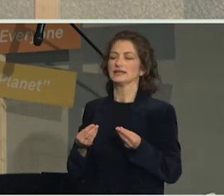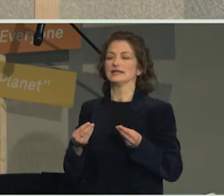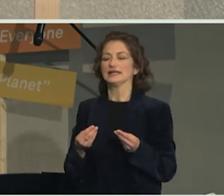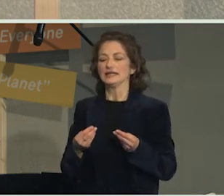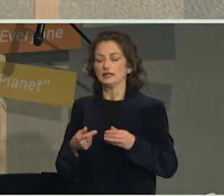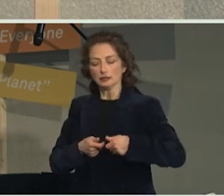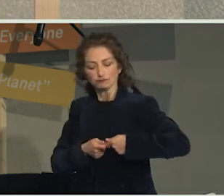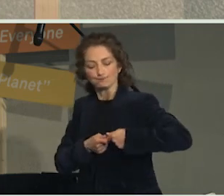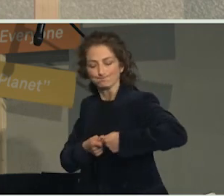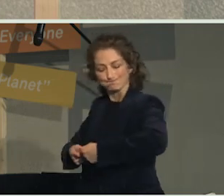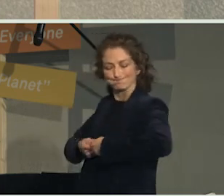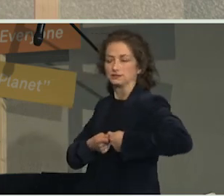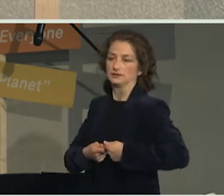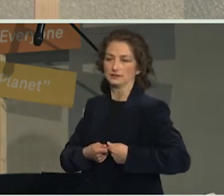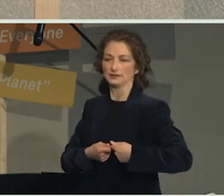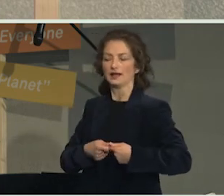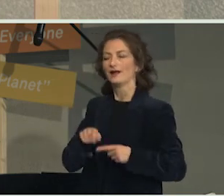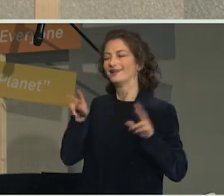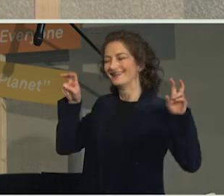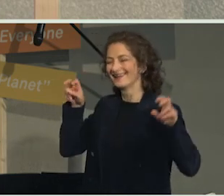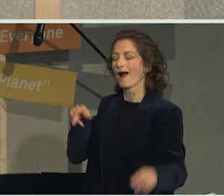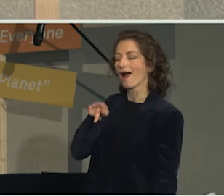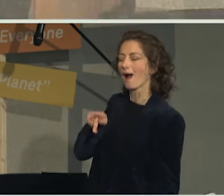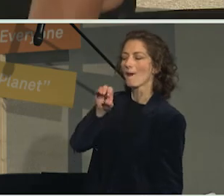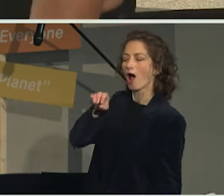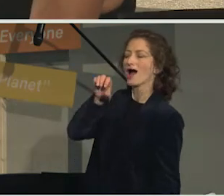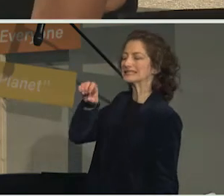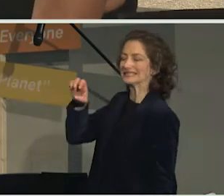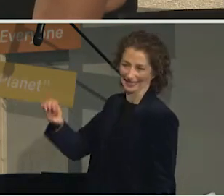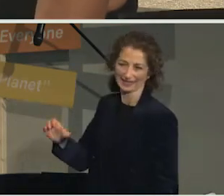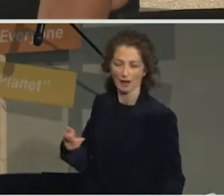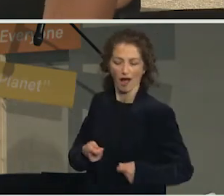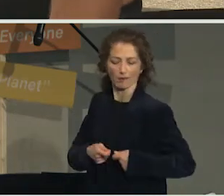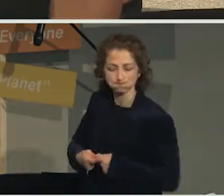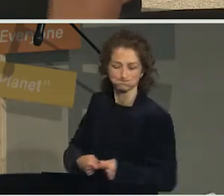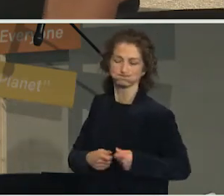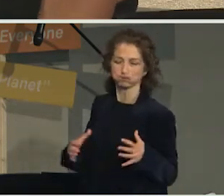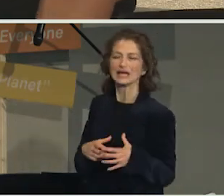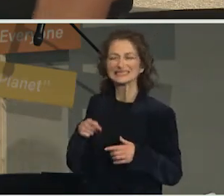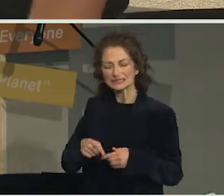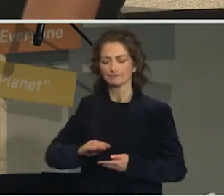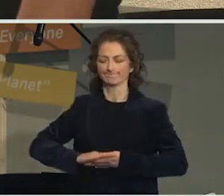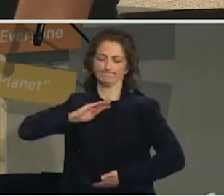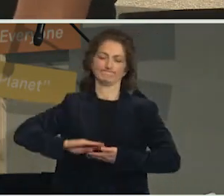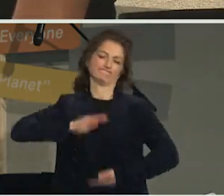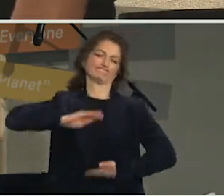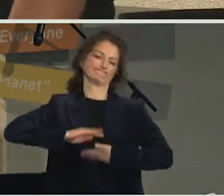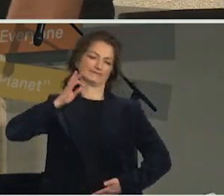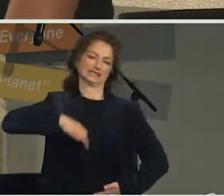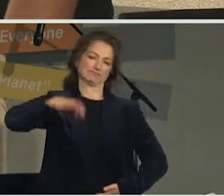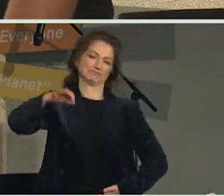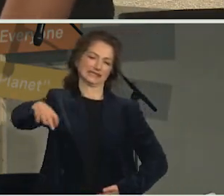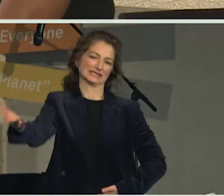that's reliable and supportive, to me, that's the most important self-care for me, right? It keeps me going.